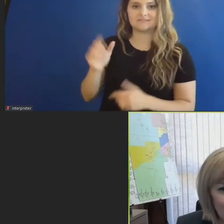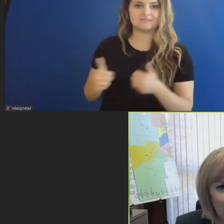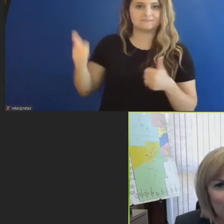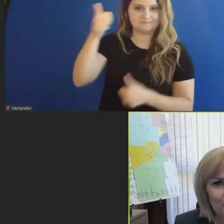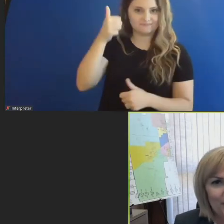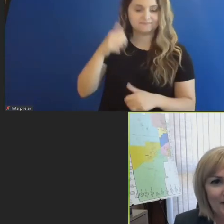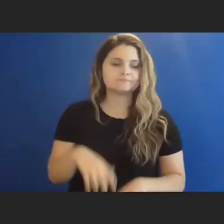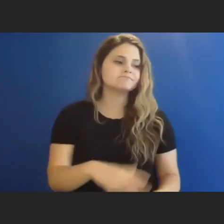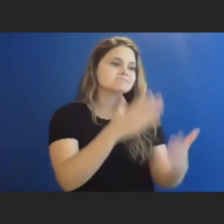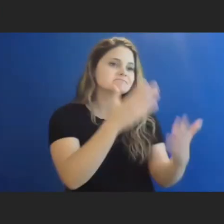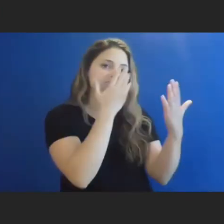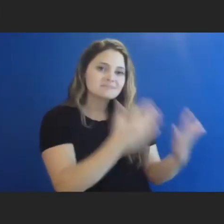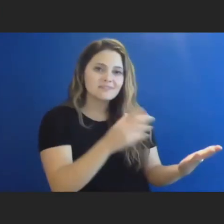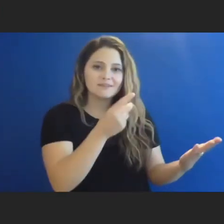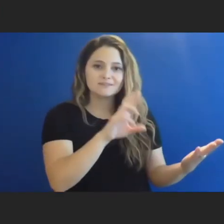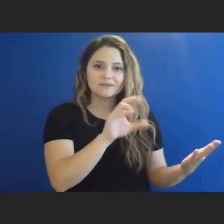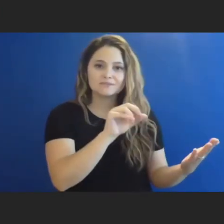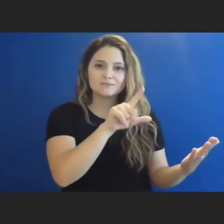Dr. Rollo.